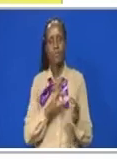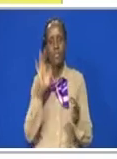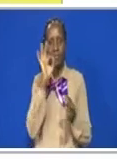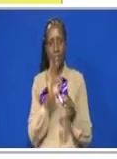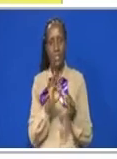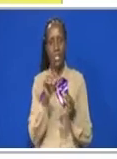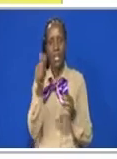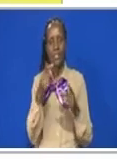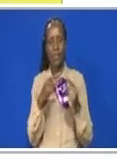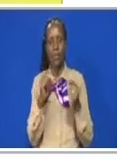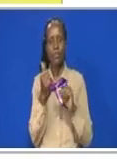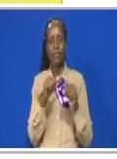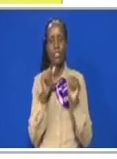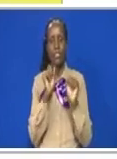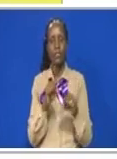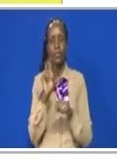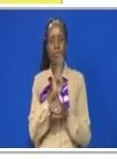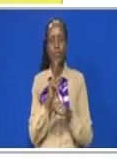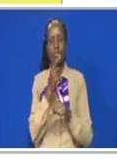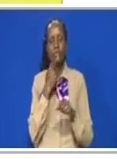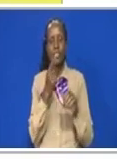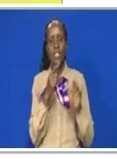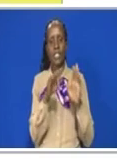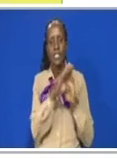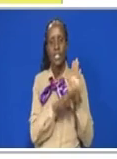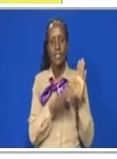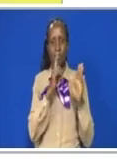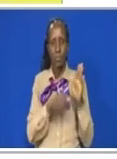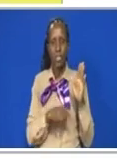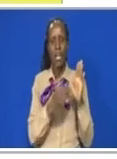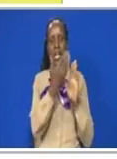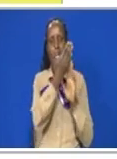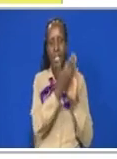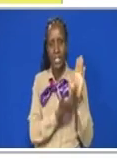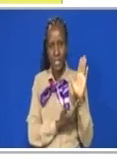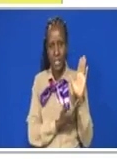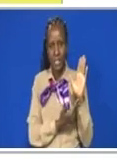terms that can be used for state are list,